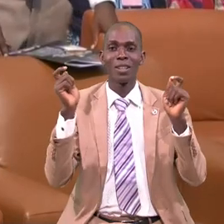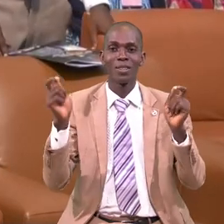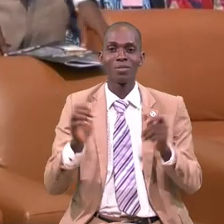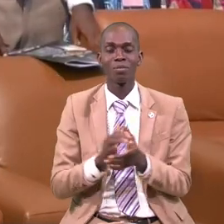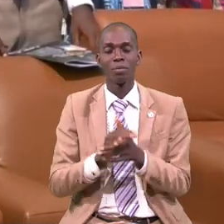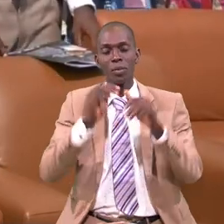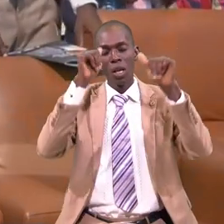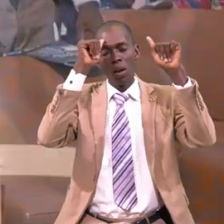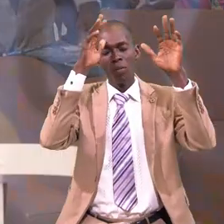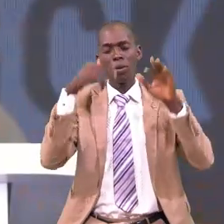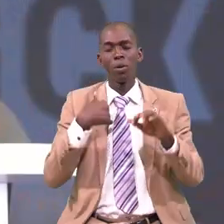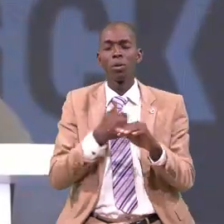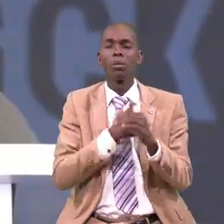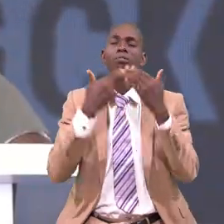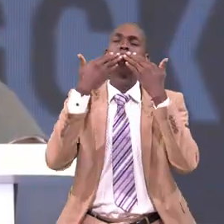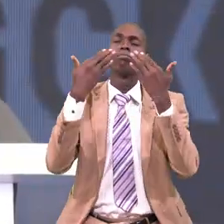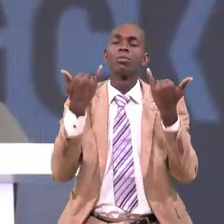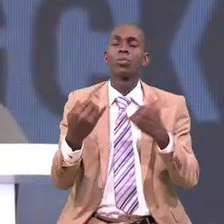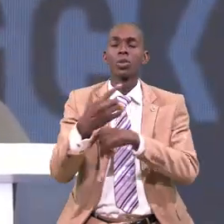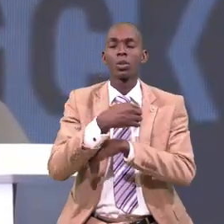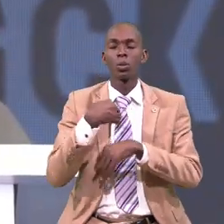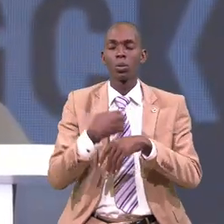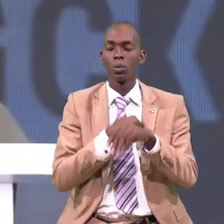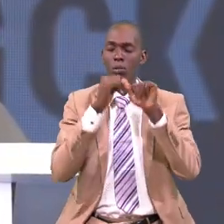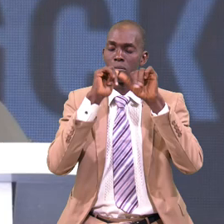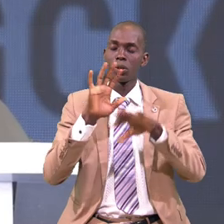Father, we thank you today. We bless your name.